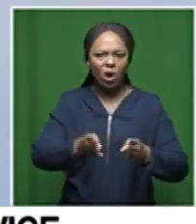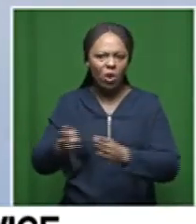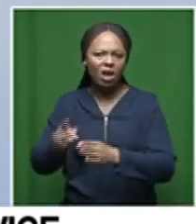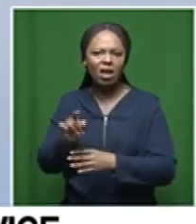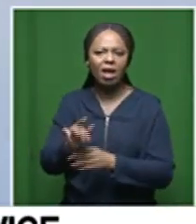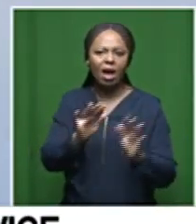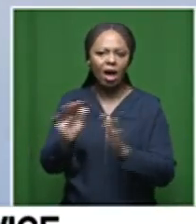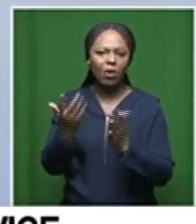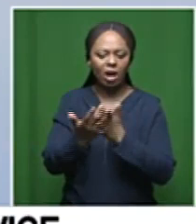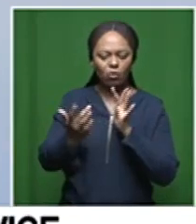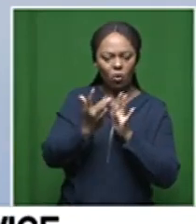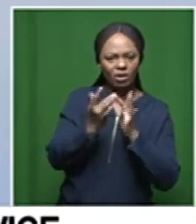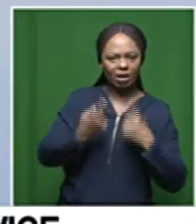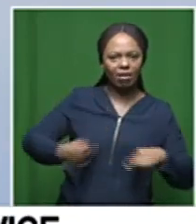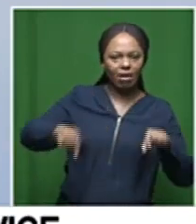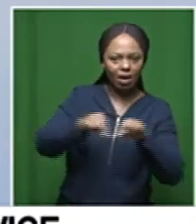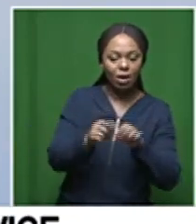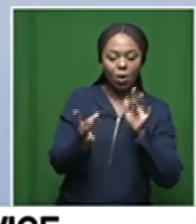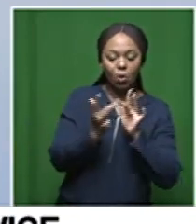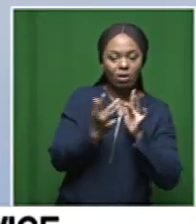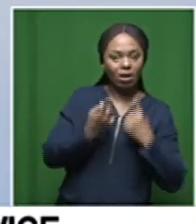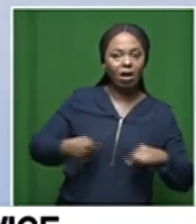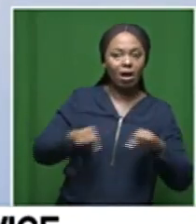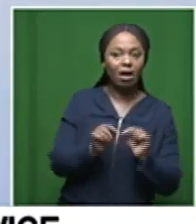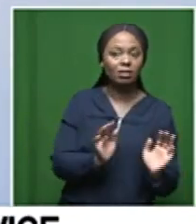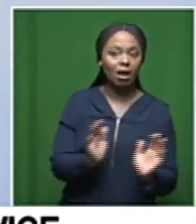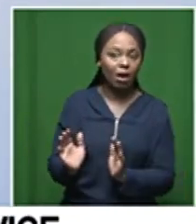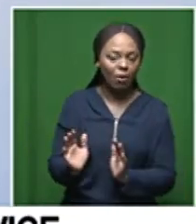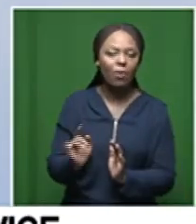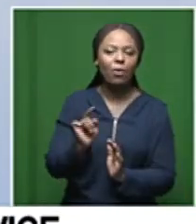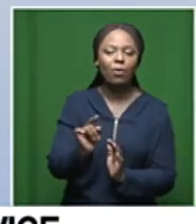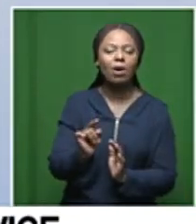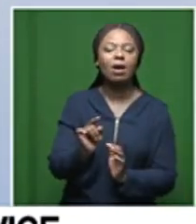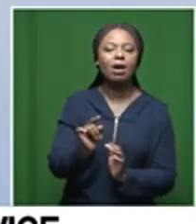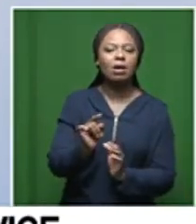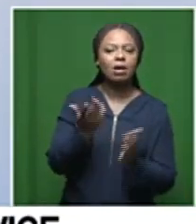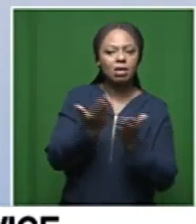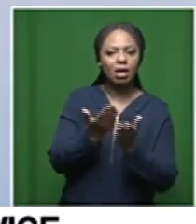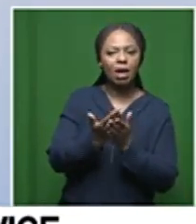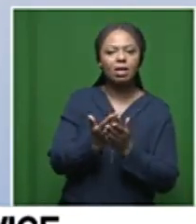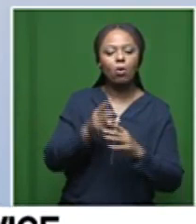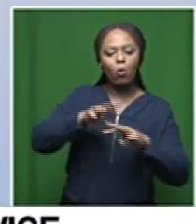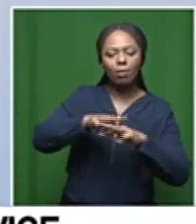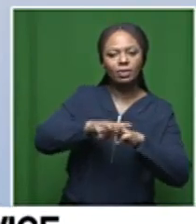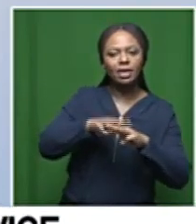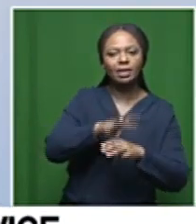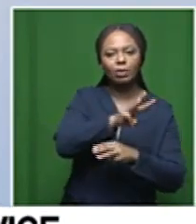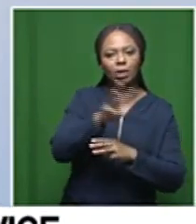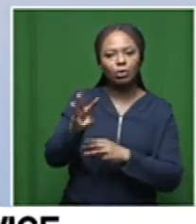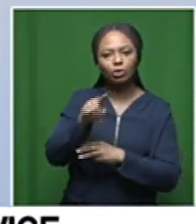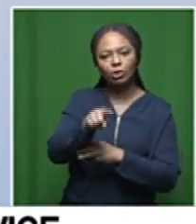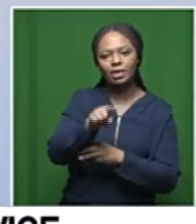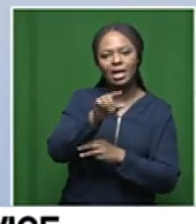actually reach us. One of the ways in which they can reach us is they can visit our website,